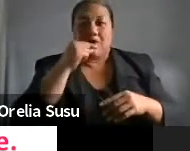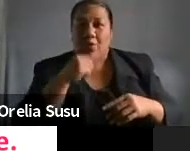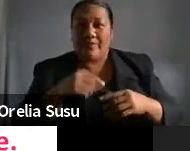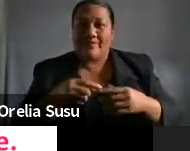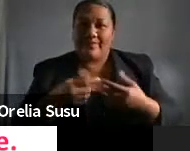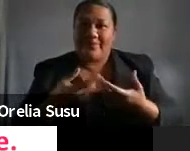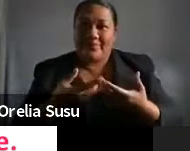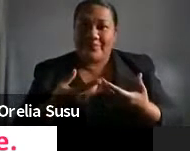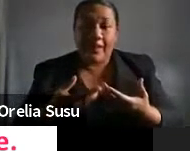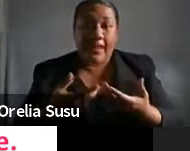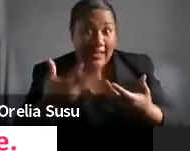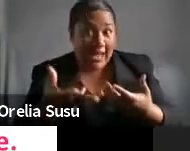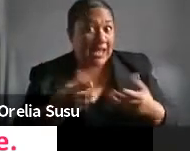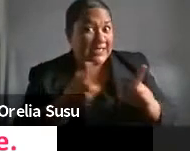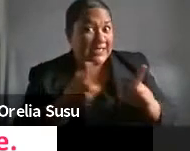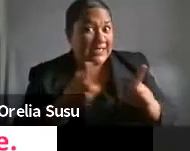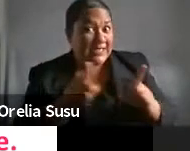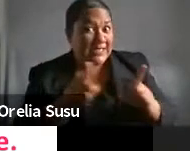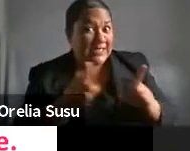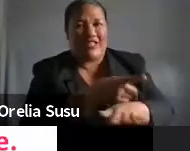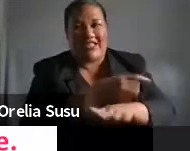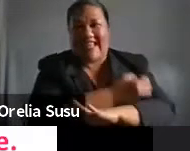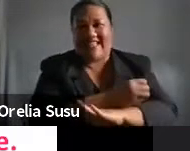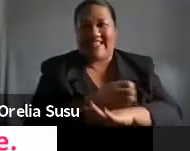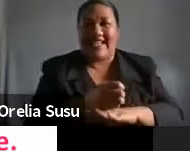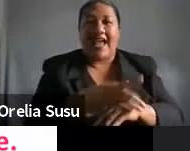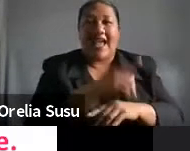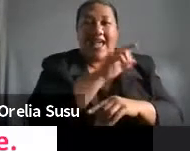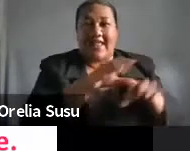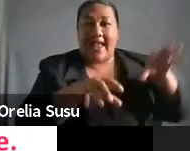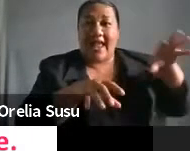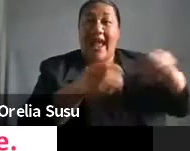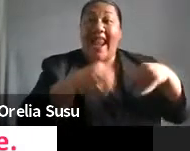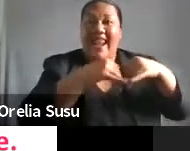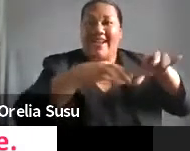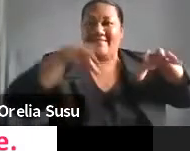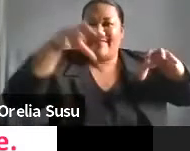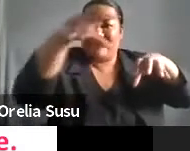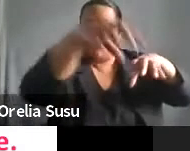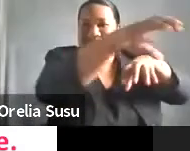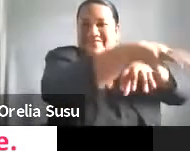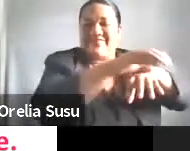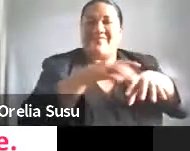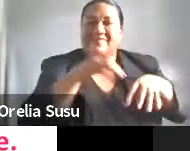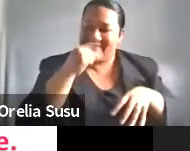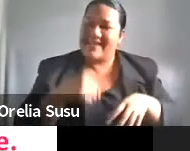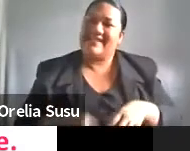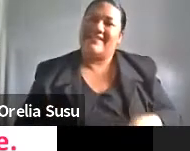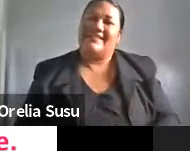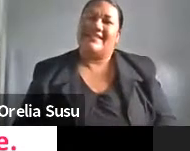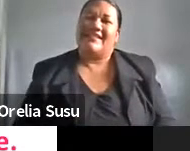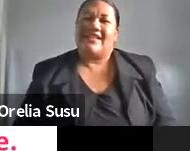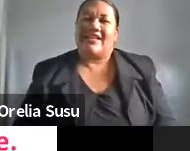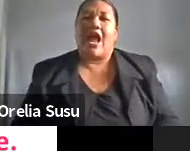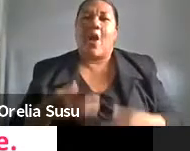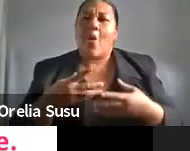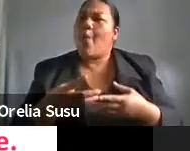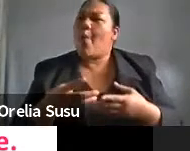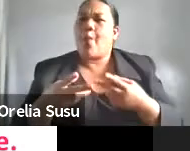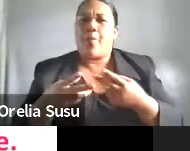influence or try and negotiate better in how we can really do the work without discriminating or